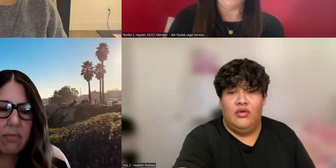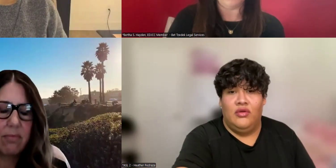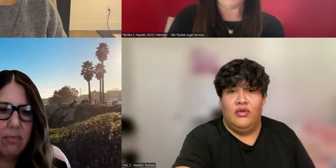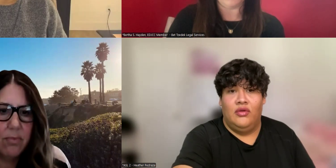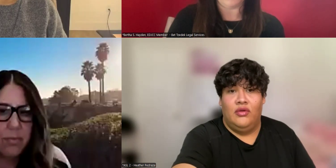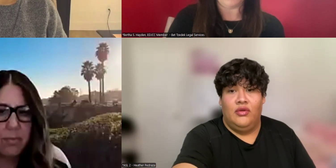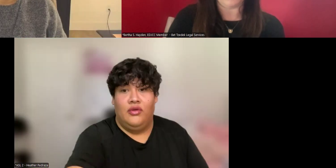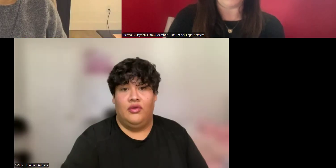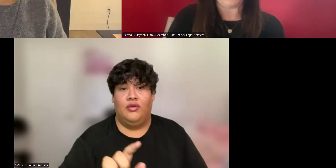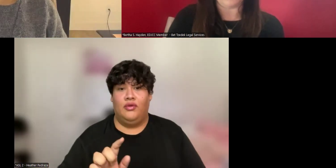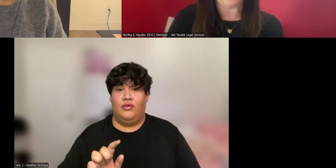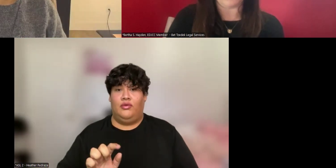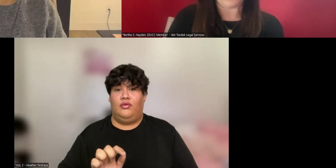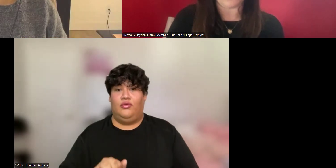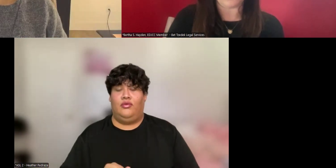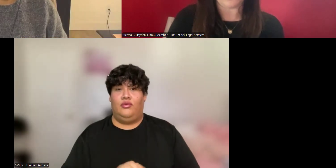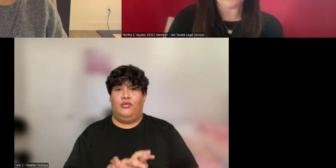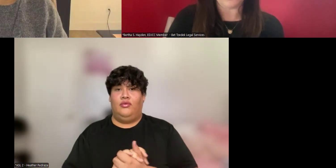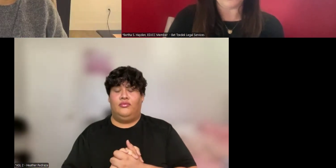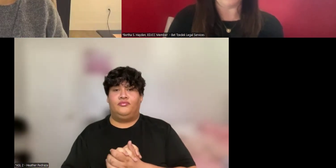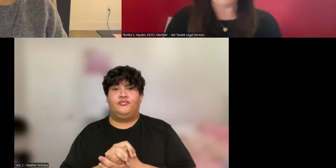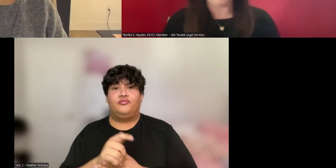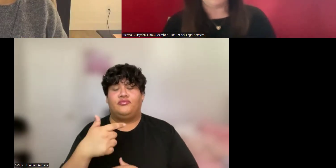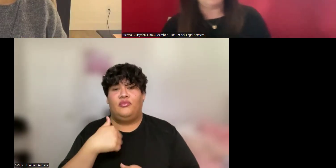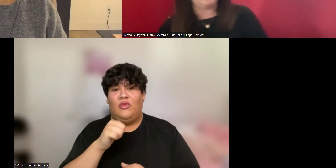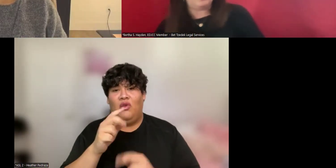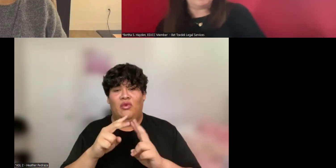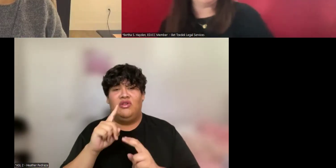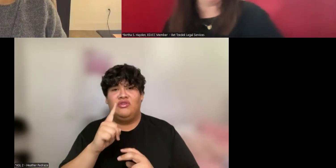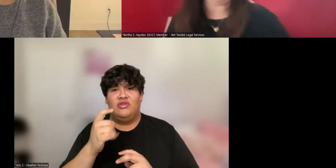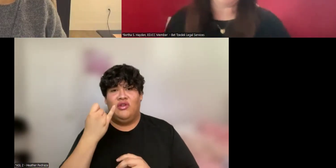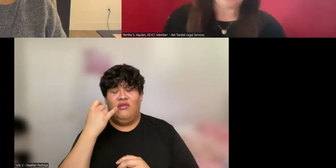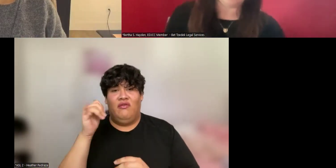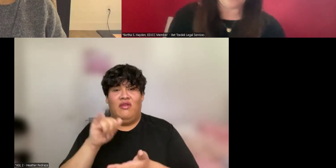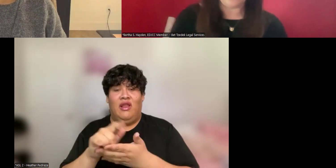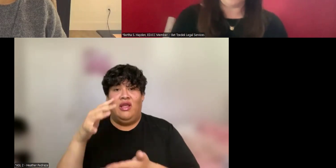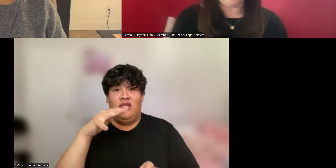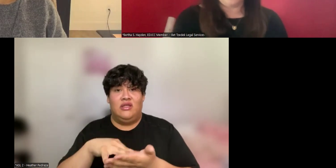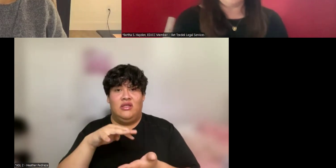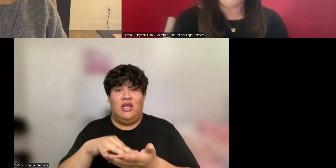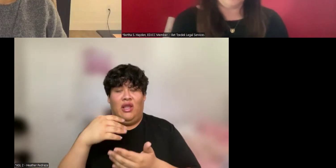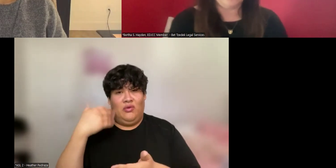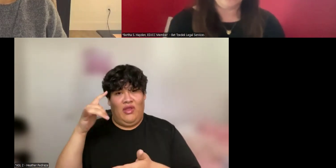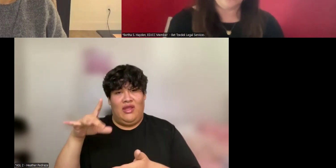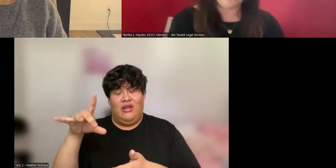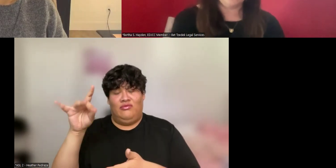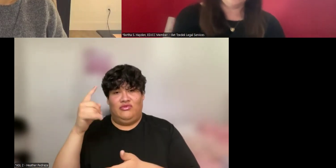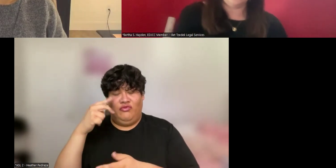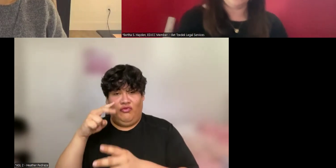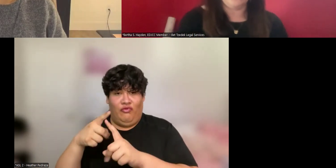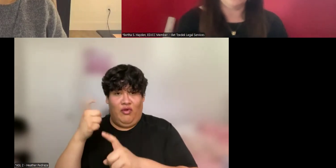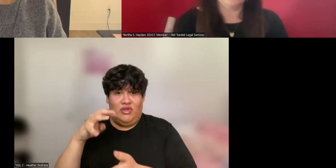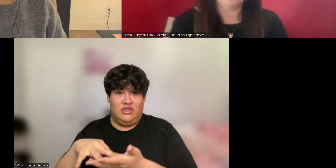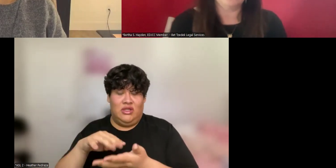I know that stat is from a CDC Mhm. study that was done a few years ago. I would assume